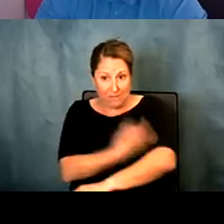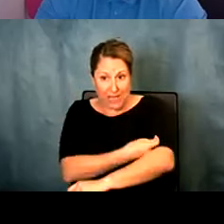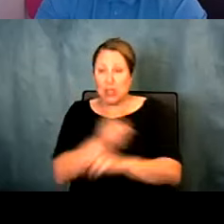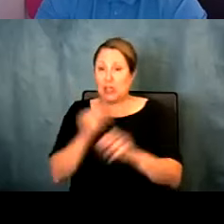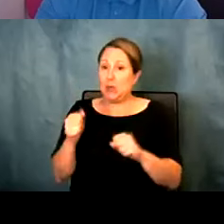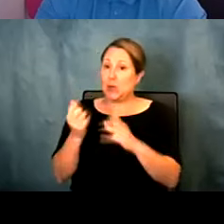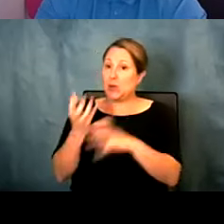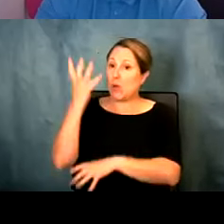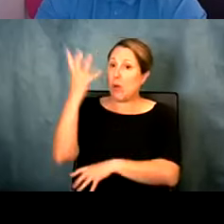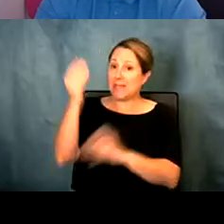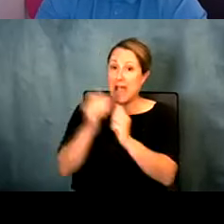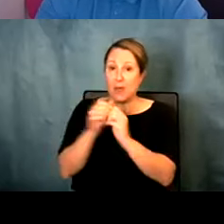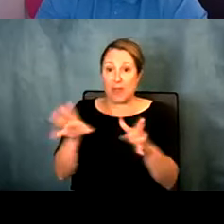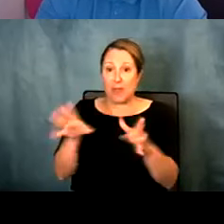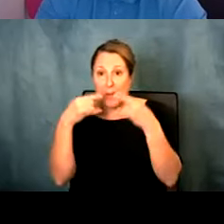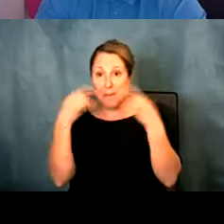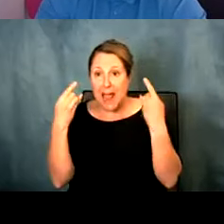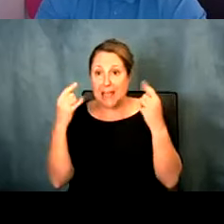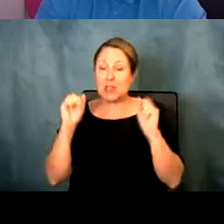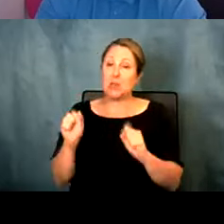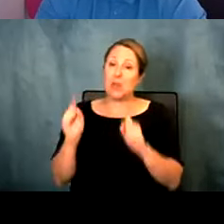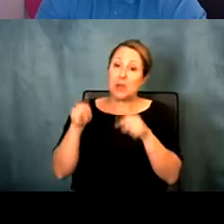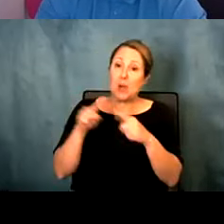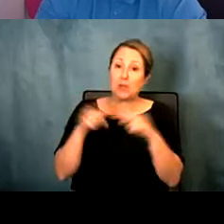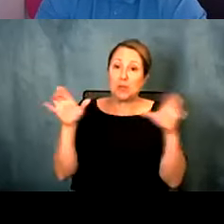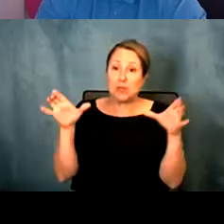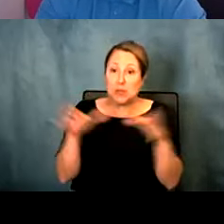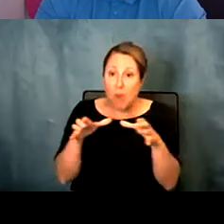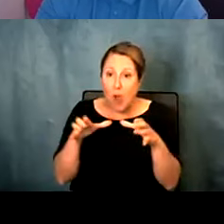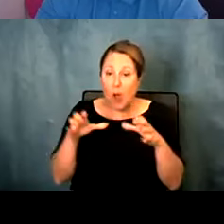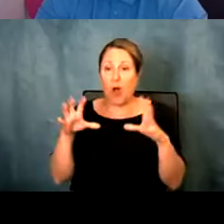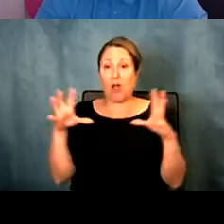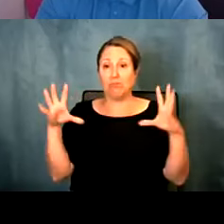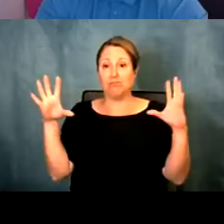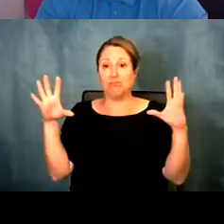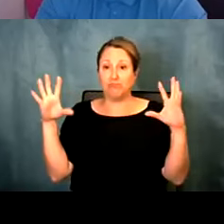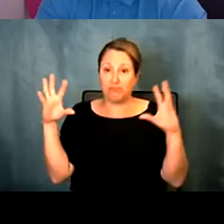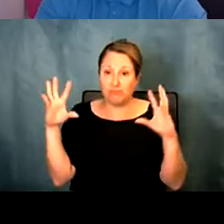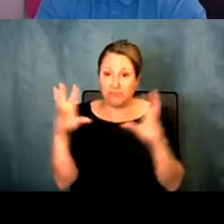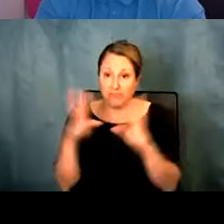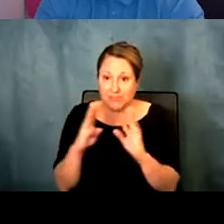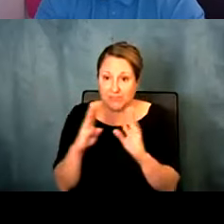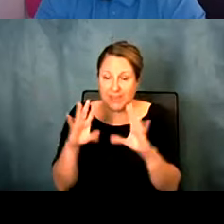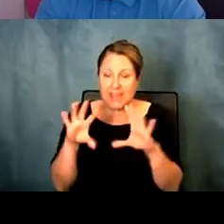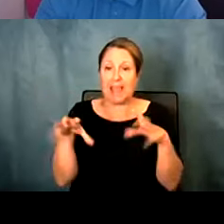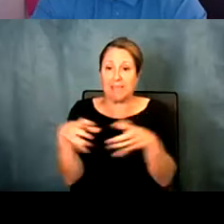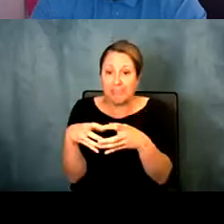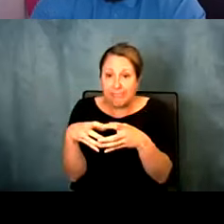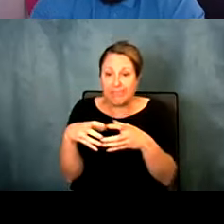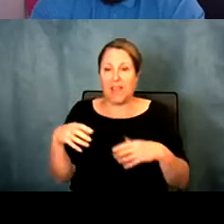outdoors without a mask, that you could attend small outdoor gatherings with fully vaccinated family and friends. We've